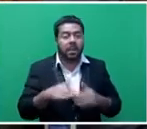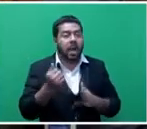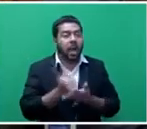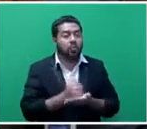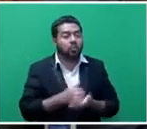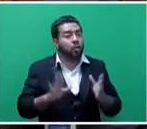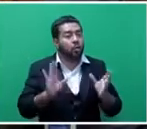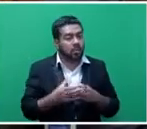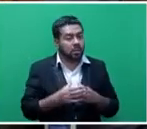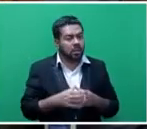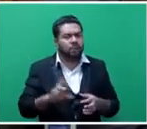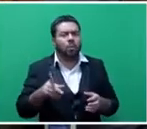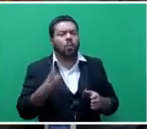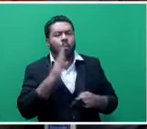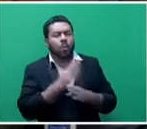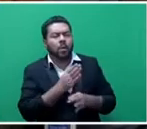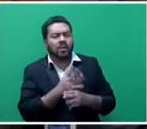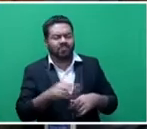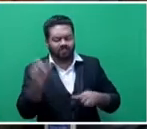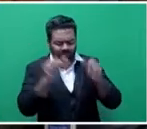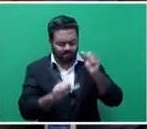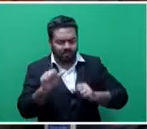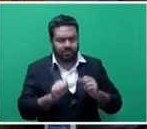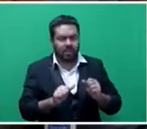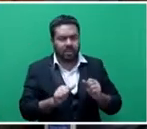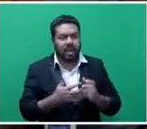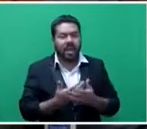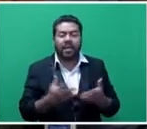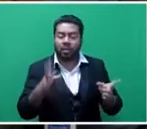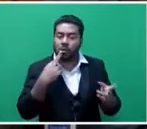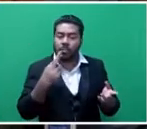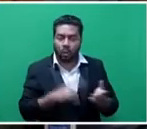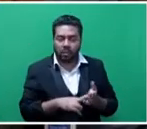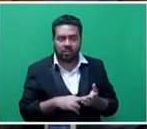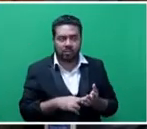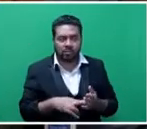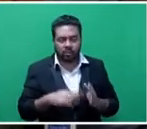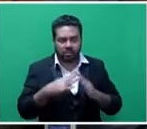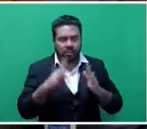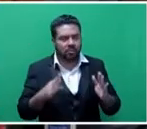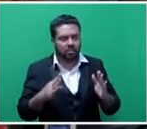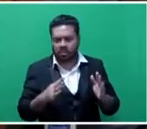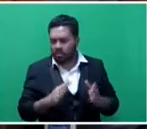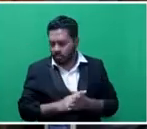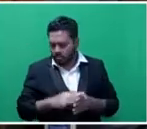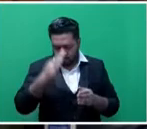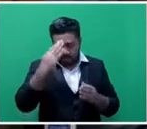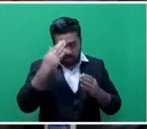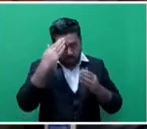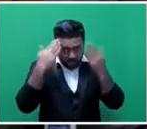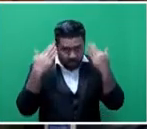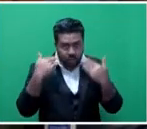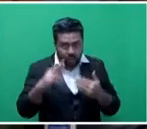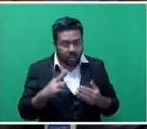of the committee for their work in examining these entities and their report to the August House. Mr. Speaker, sir, it is pleasing to